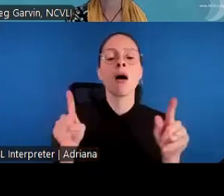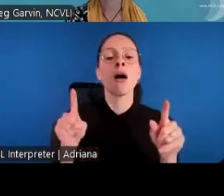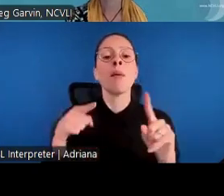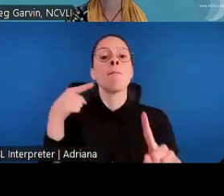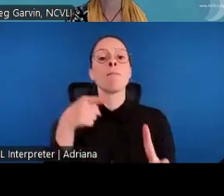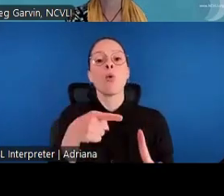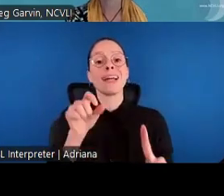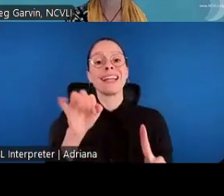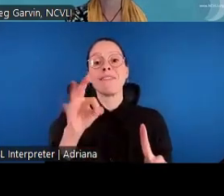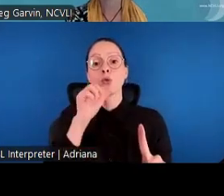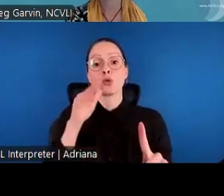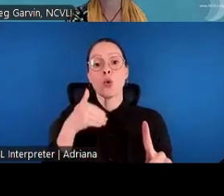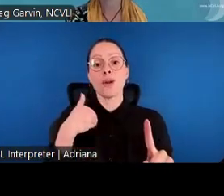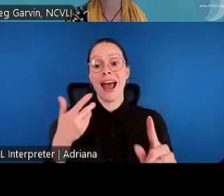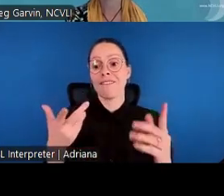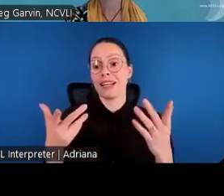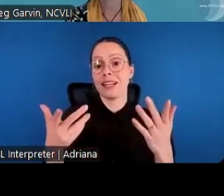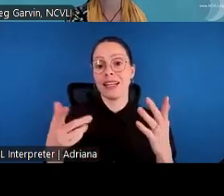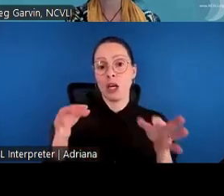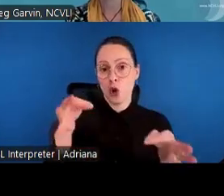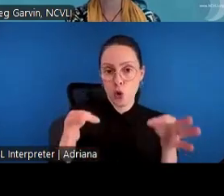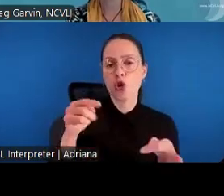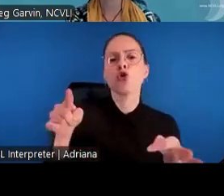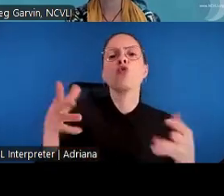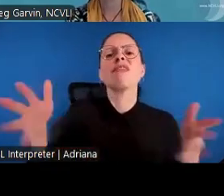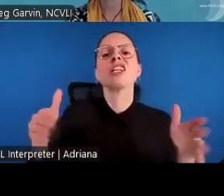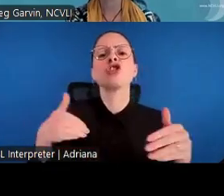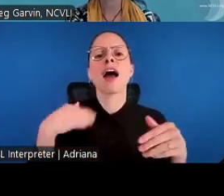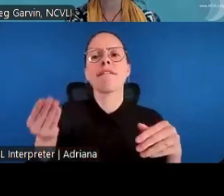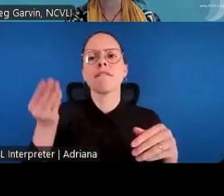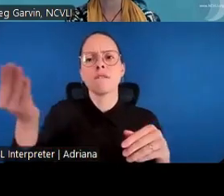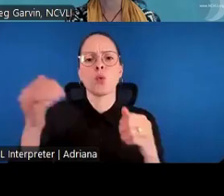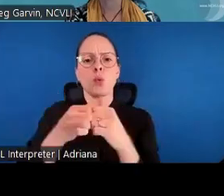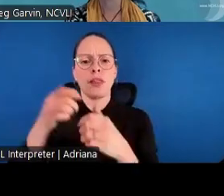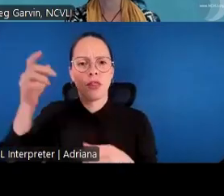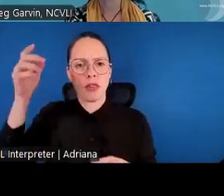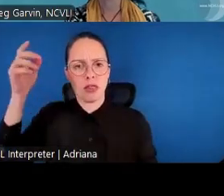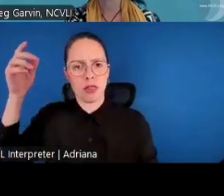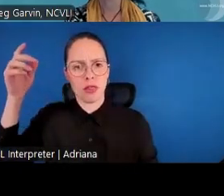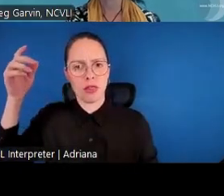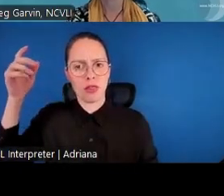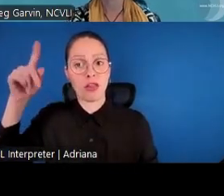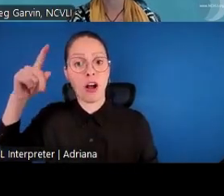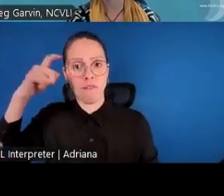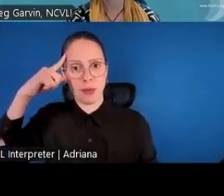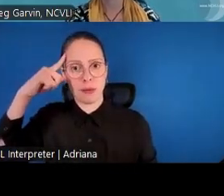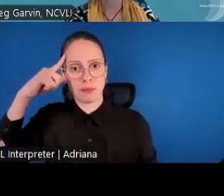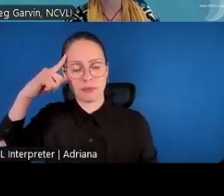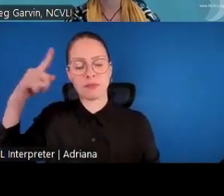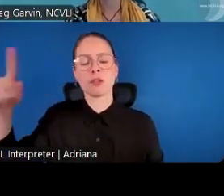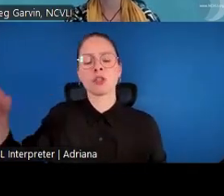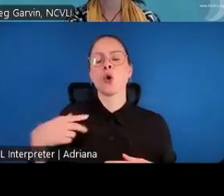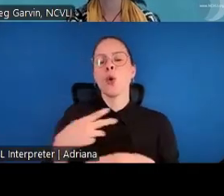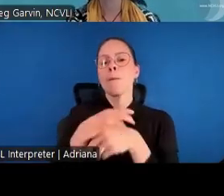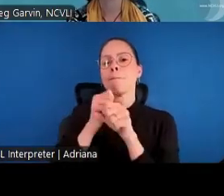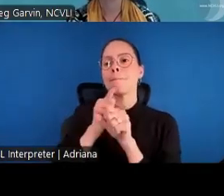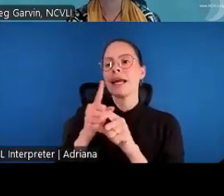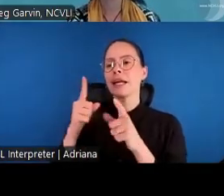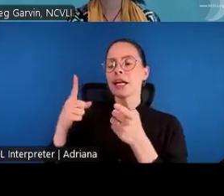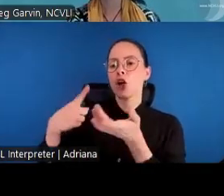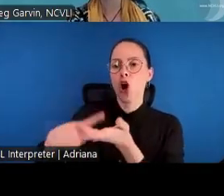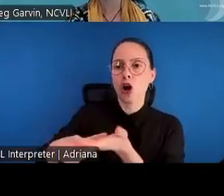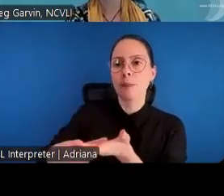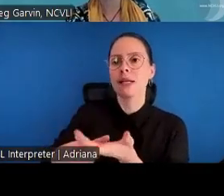court, you have it with the government very clearly, right? So making arguments and understanding their position as to